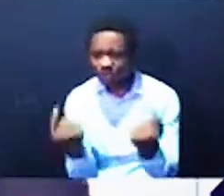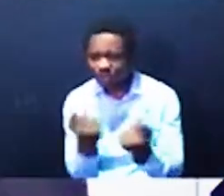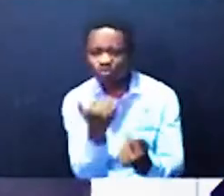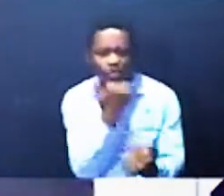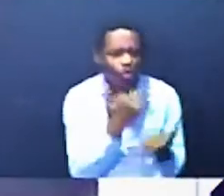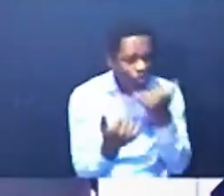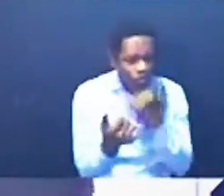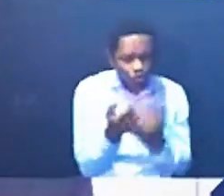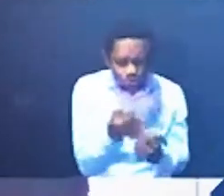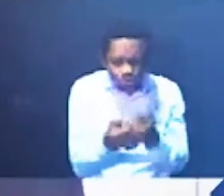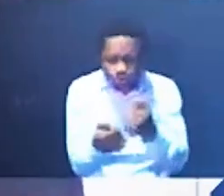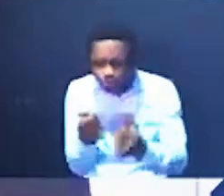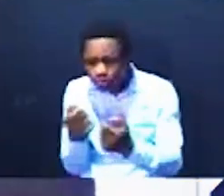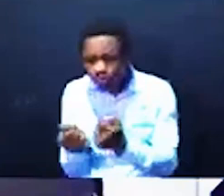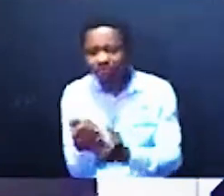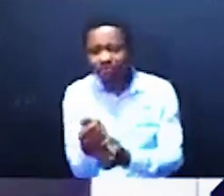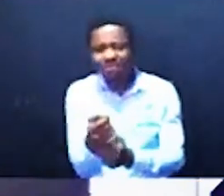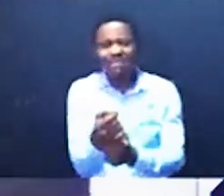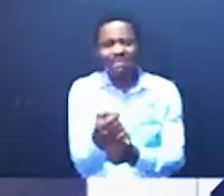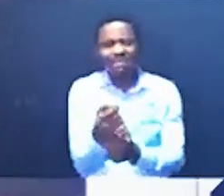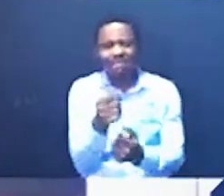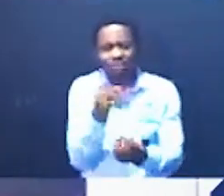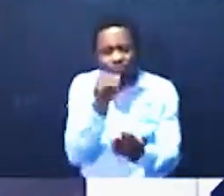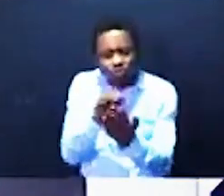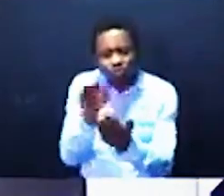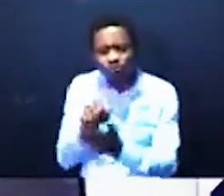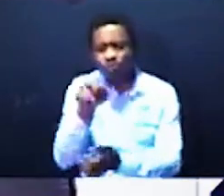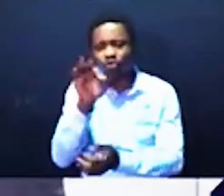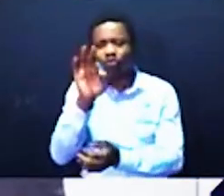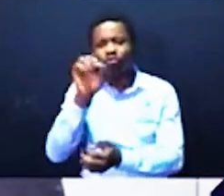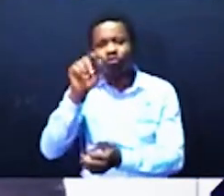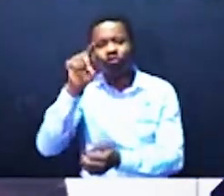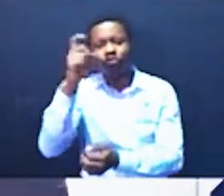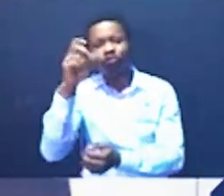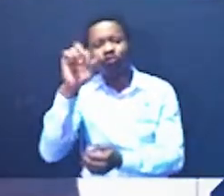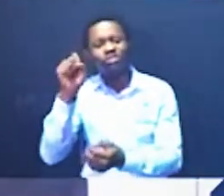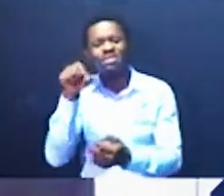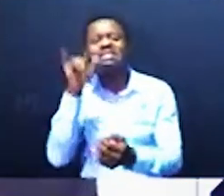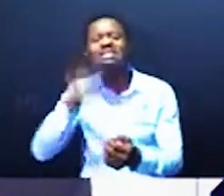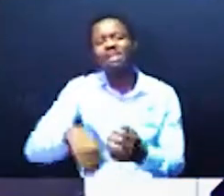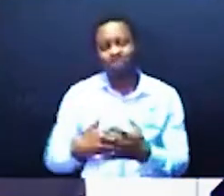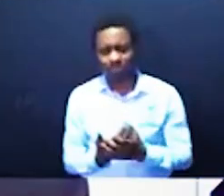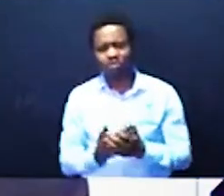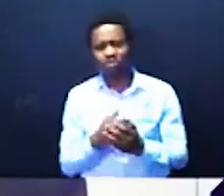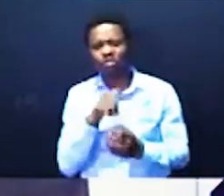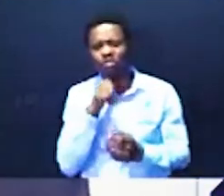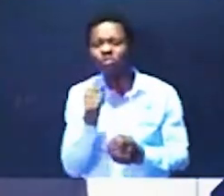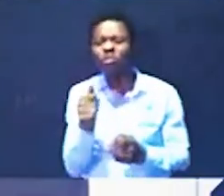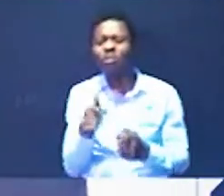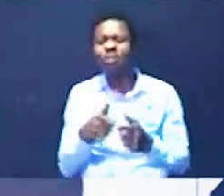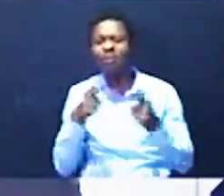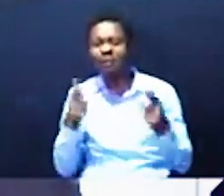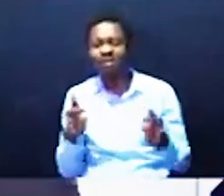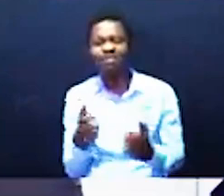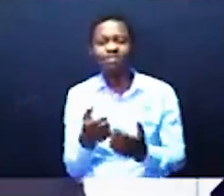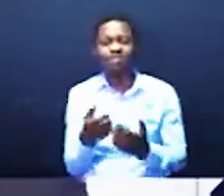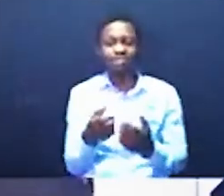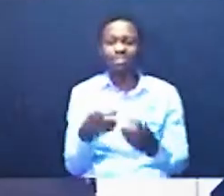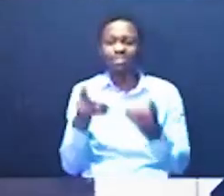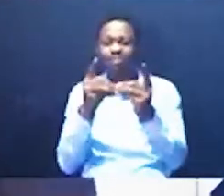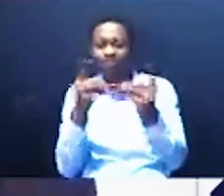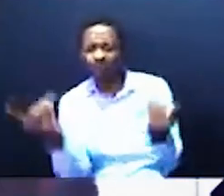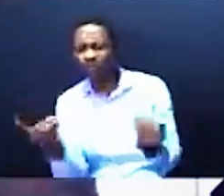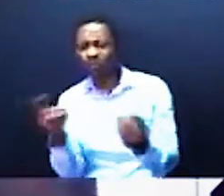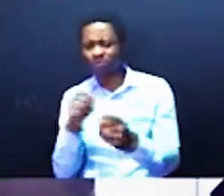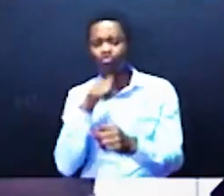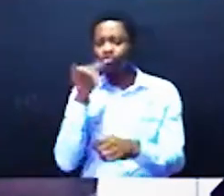church, fire, Yaudini, a dear uno, and no my yetabo boss, no, and your bonny be a any title, so say your mamma, and now say, I want to say you, no